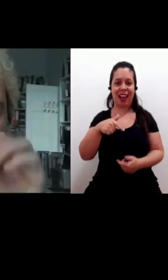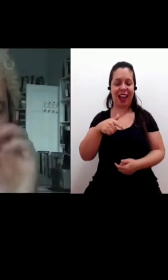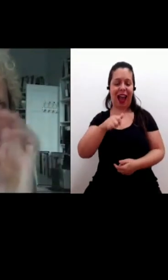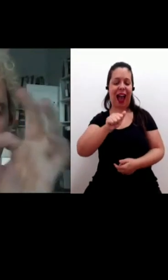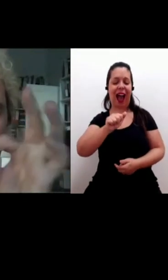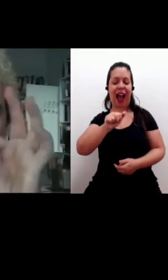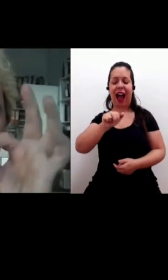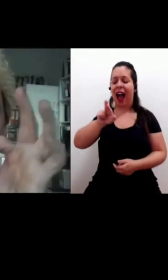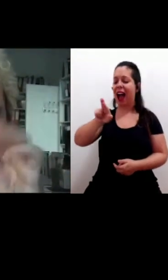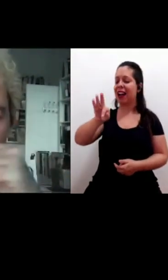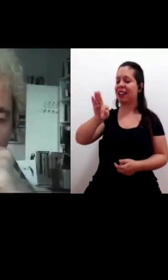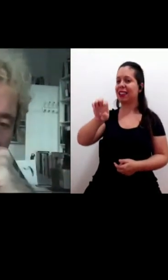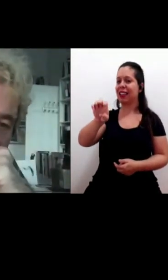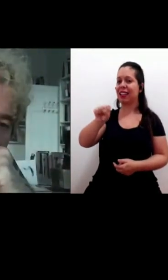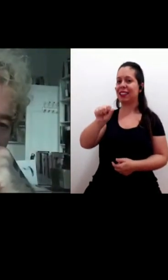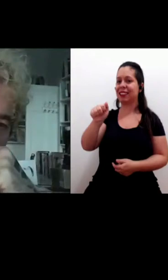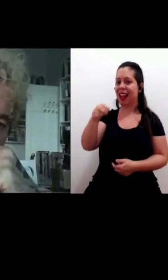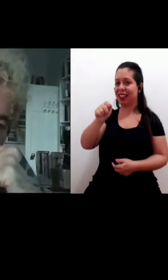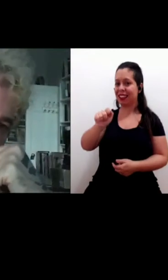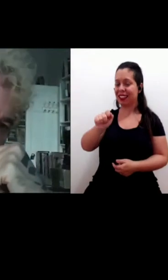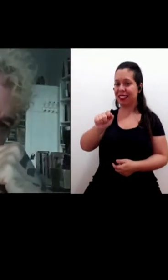Artisanal, yeah, and that is the thing.